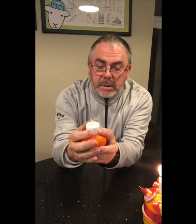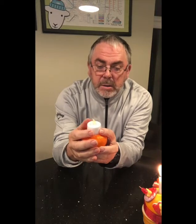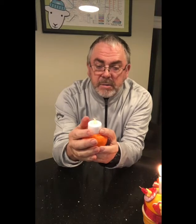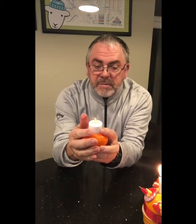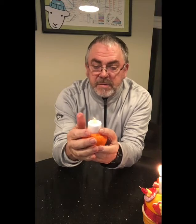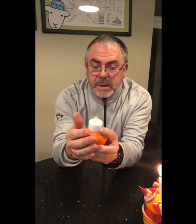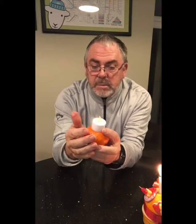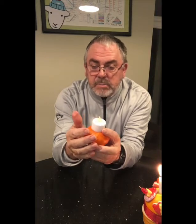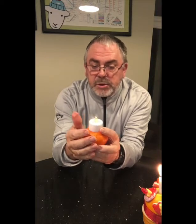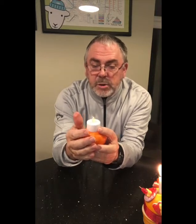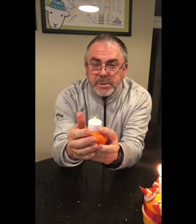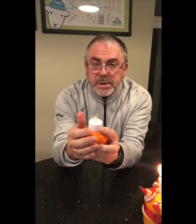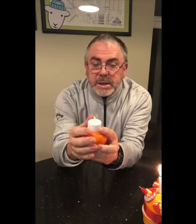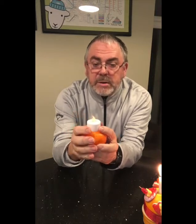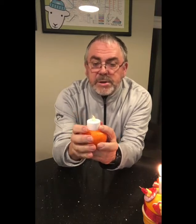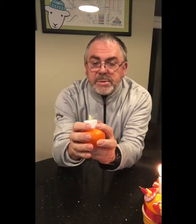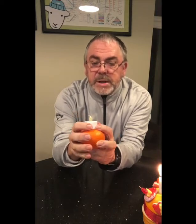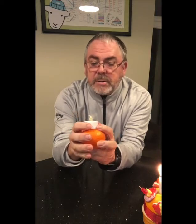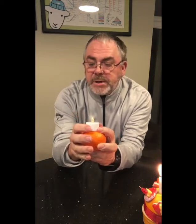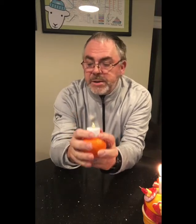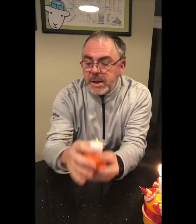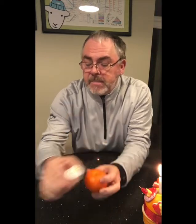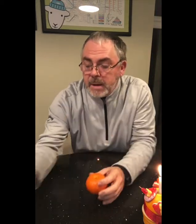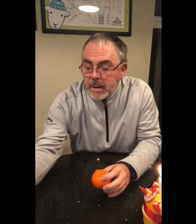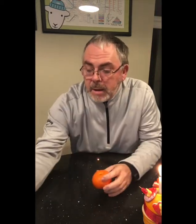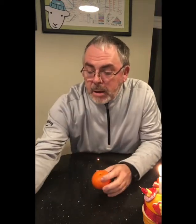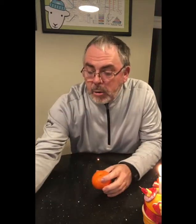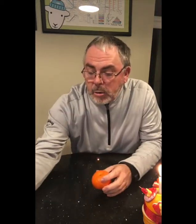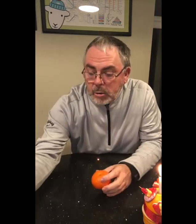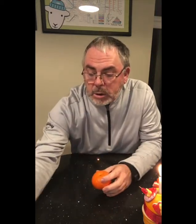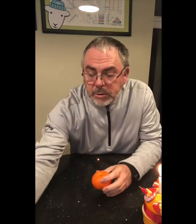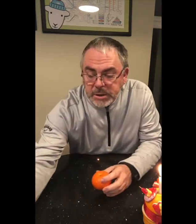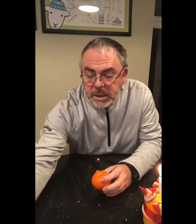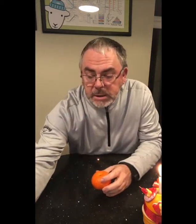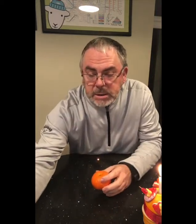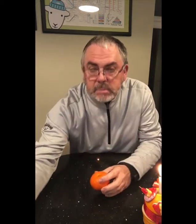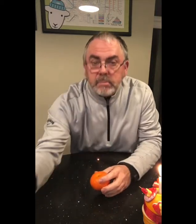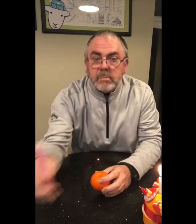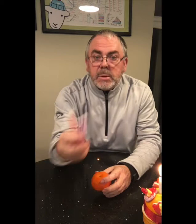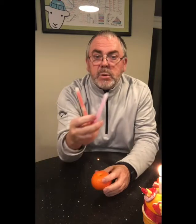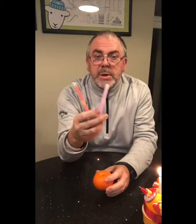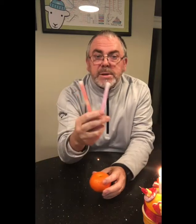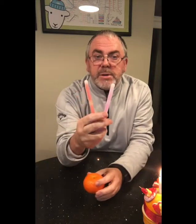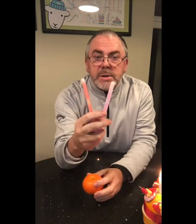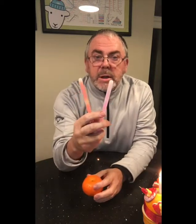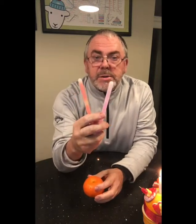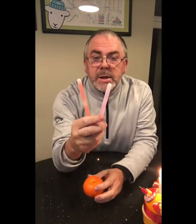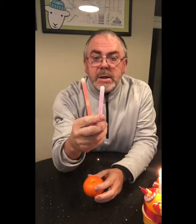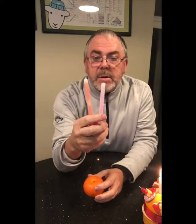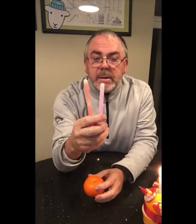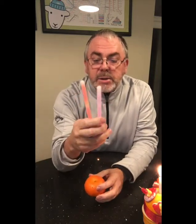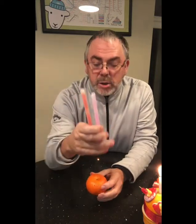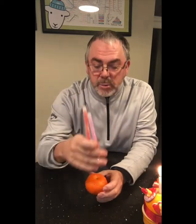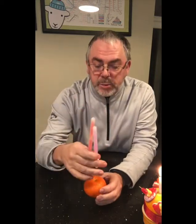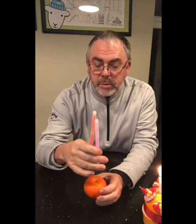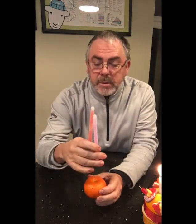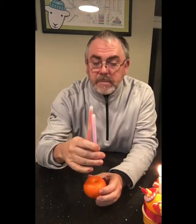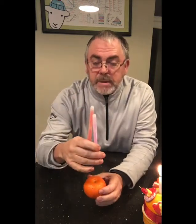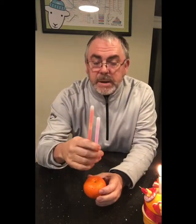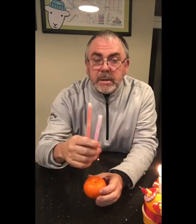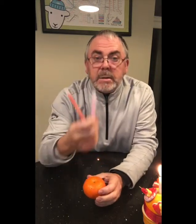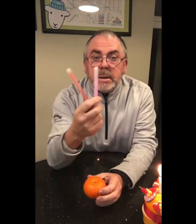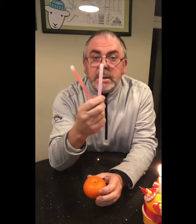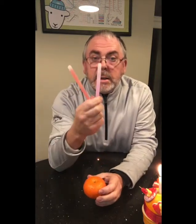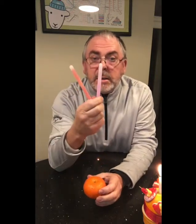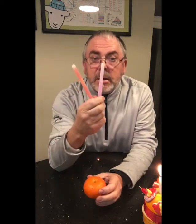in a lot of shops that are selling Christmas decorations now, or glow sticks. We all know how to use a glow stick. Crack the top,